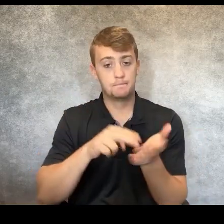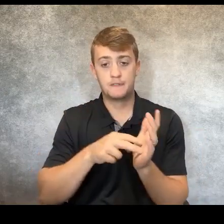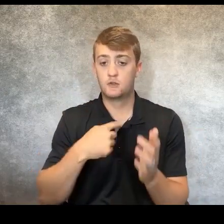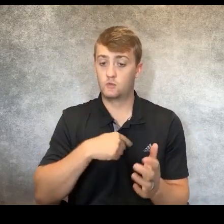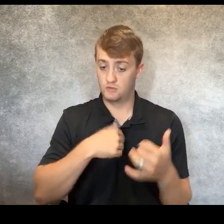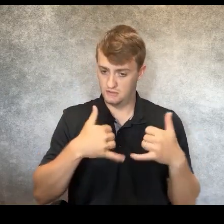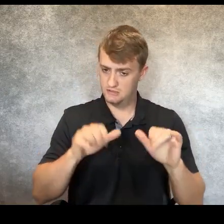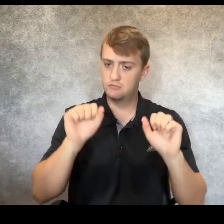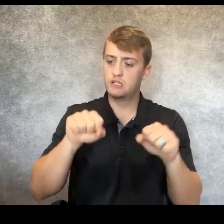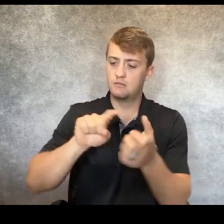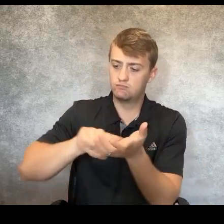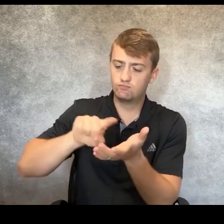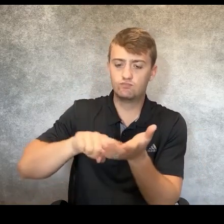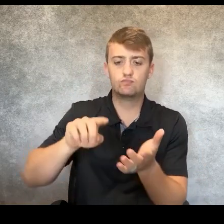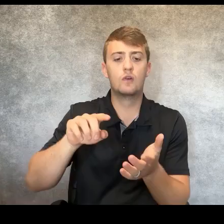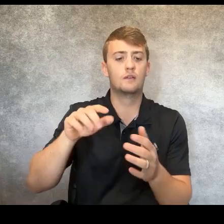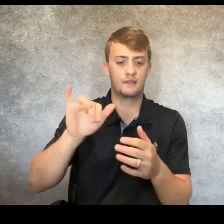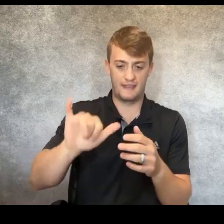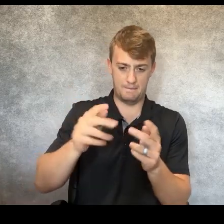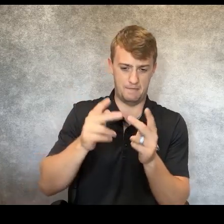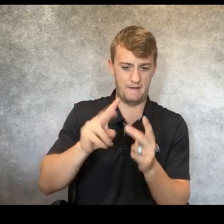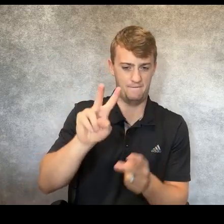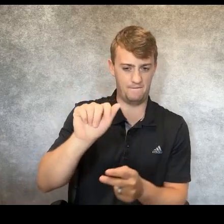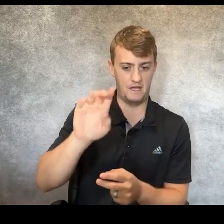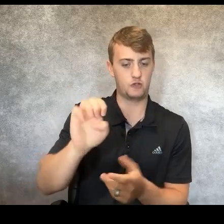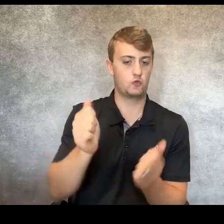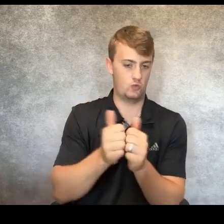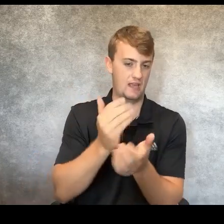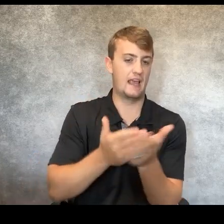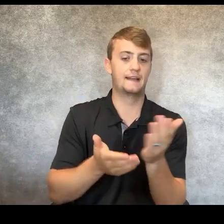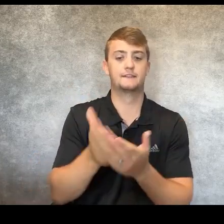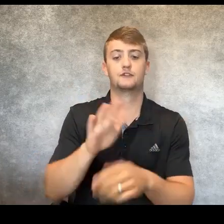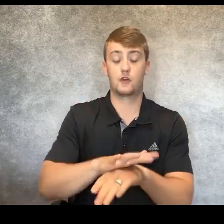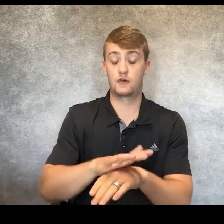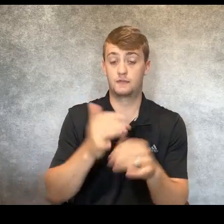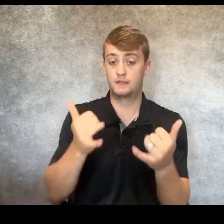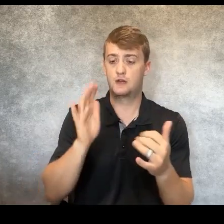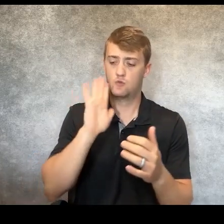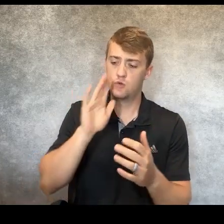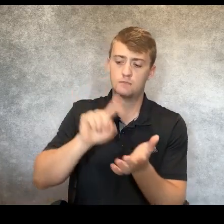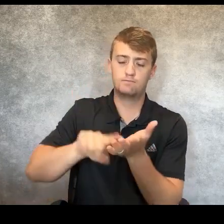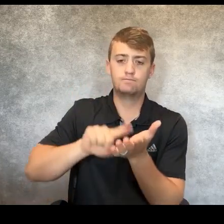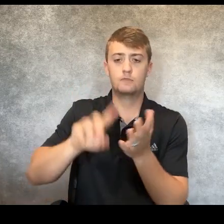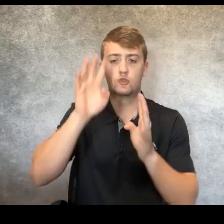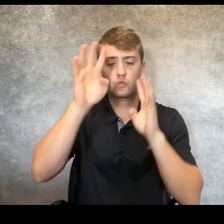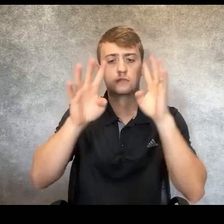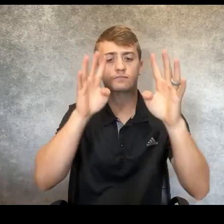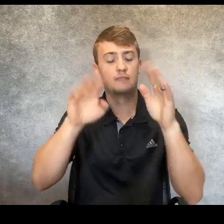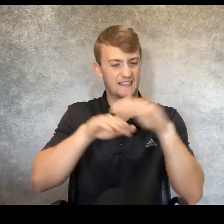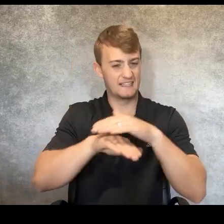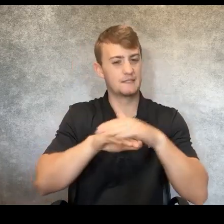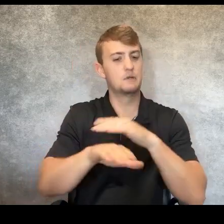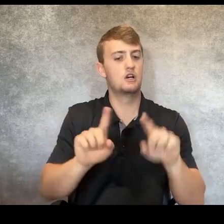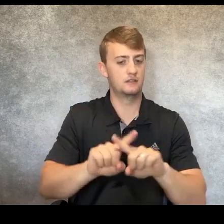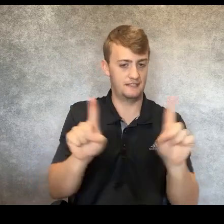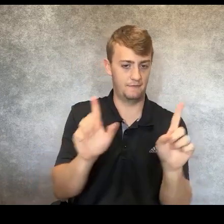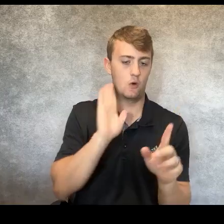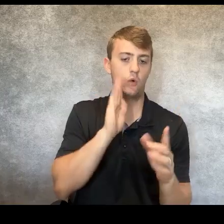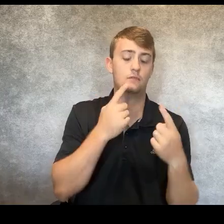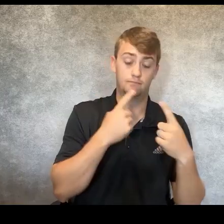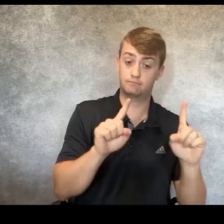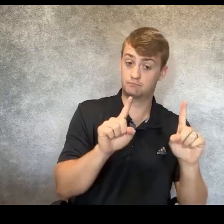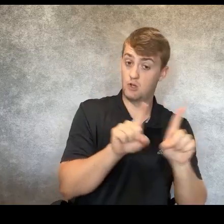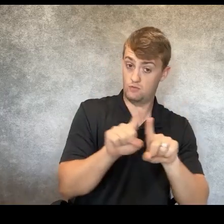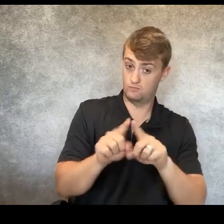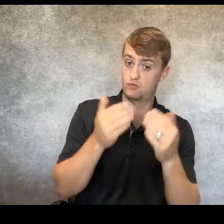still explore place value in a hands-on way. Let's look at some creative and accessible alternatives that work just as well and